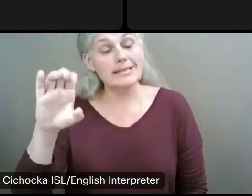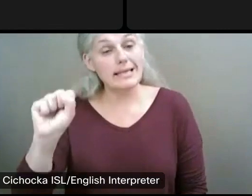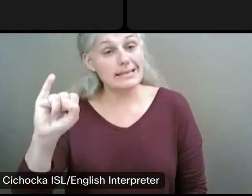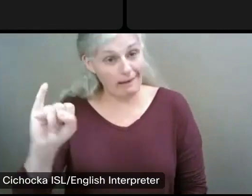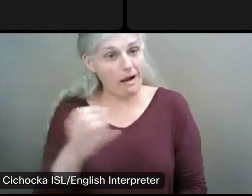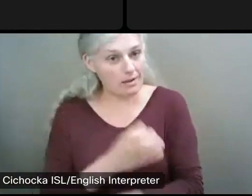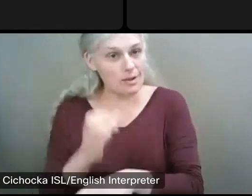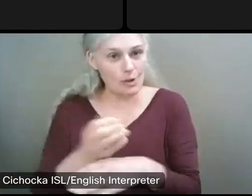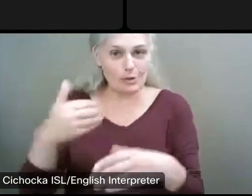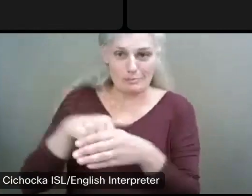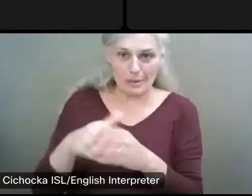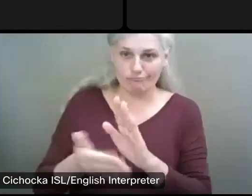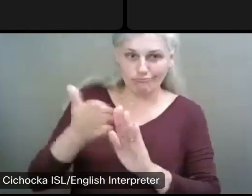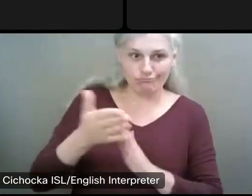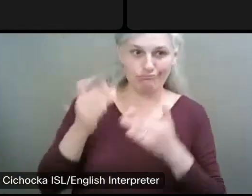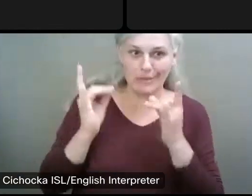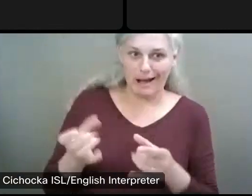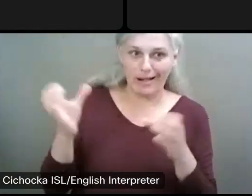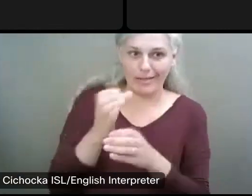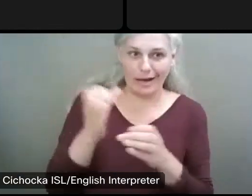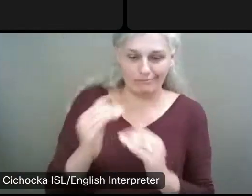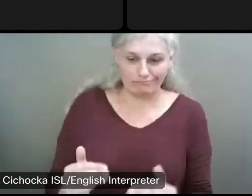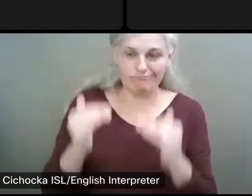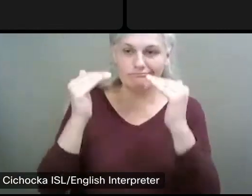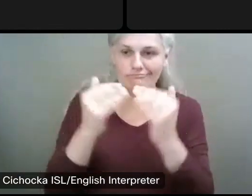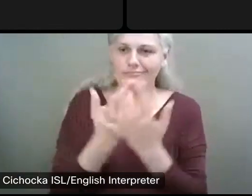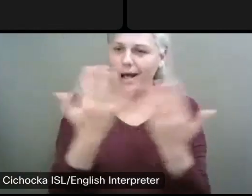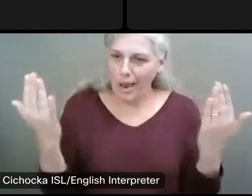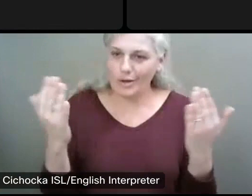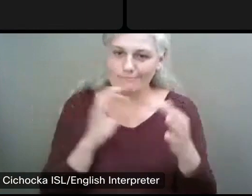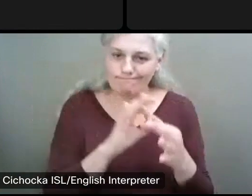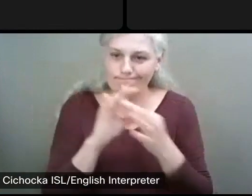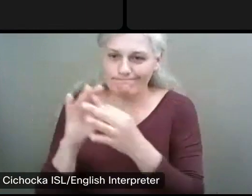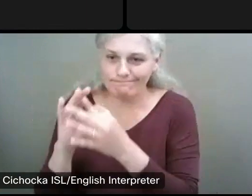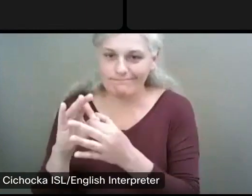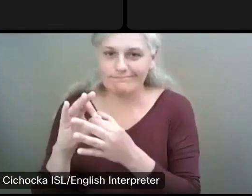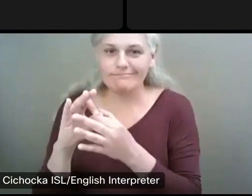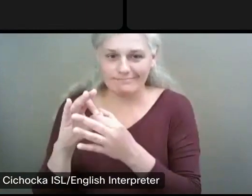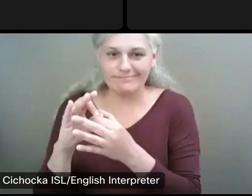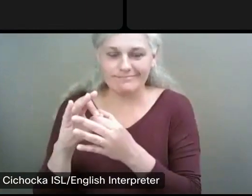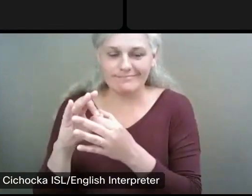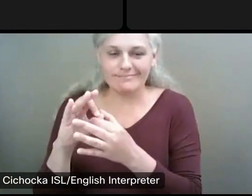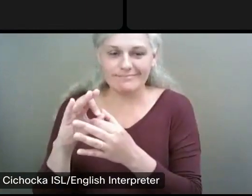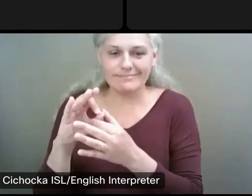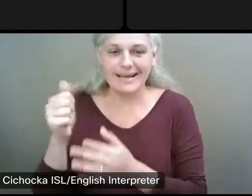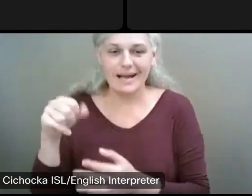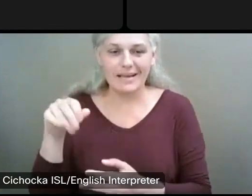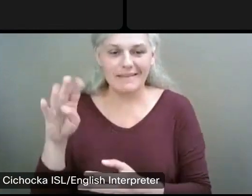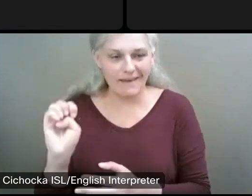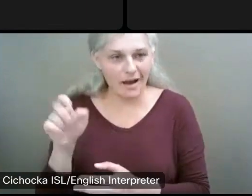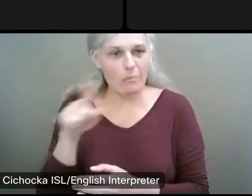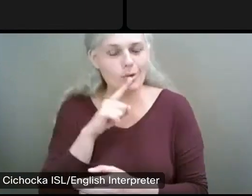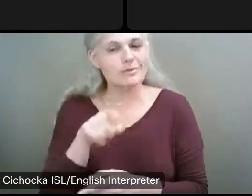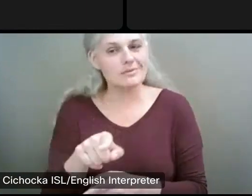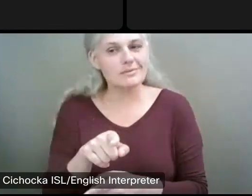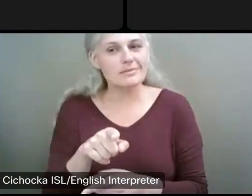healthcare professionals' resilience. So many accolades there to Eva, but I think it's really,